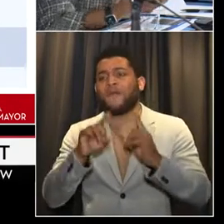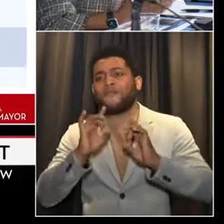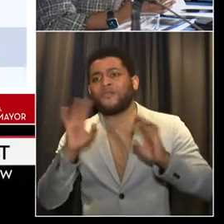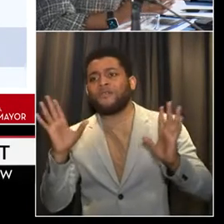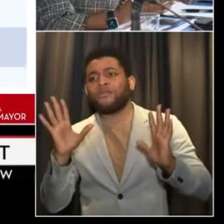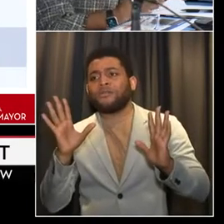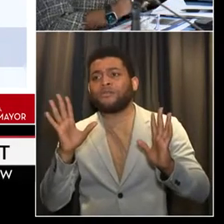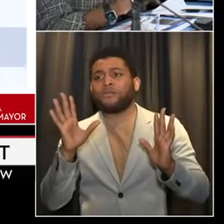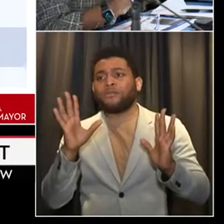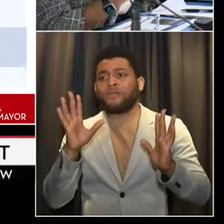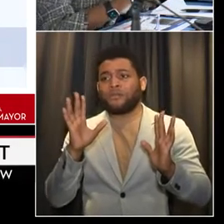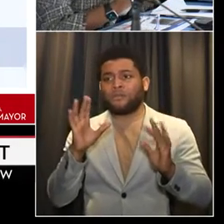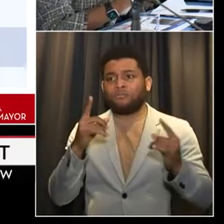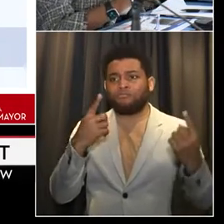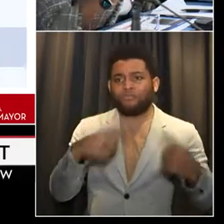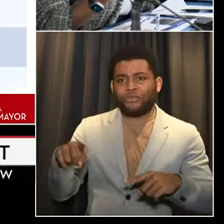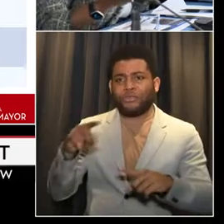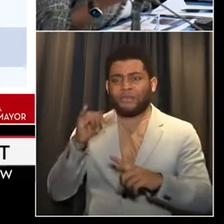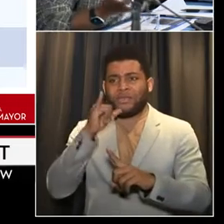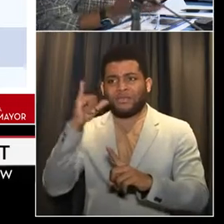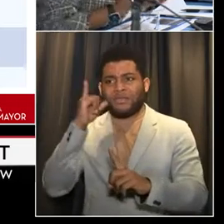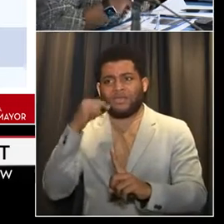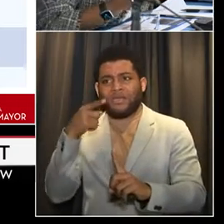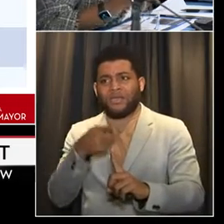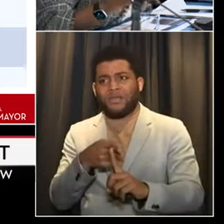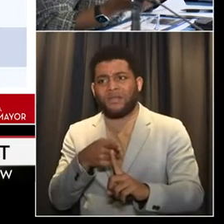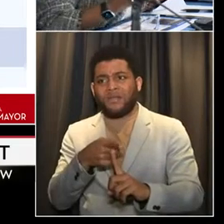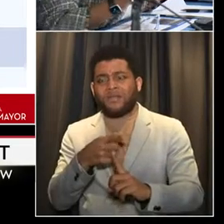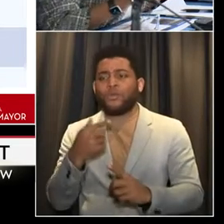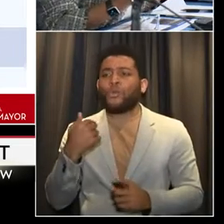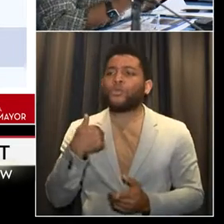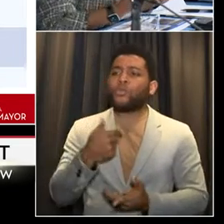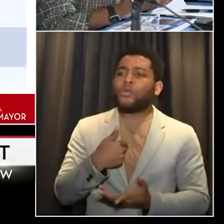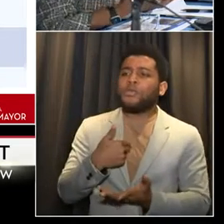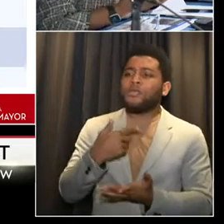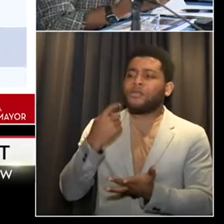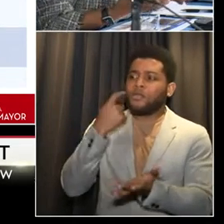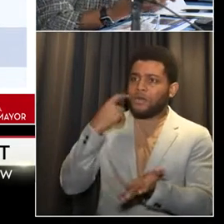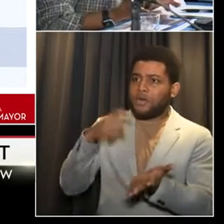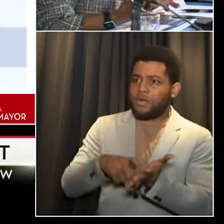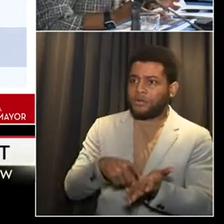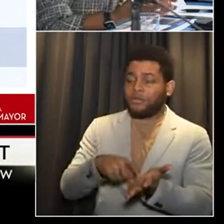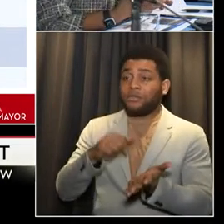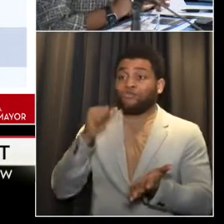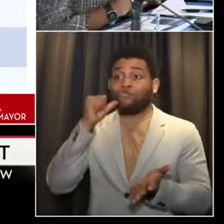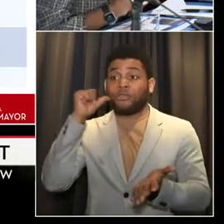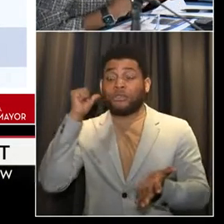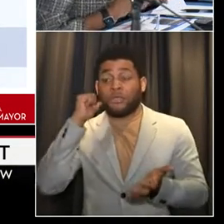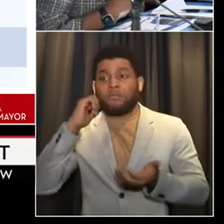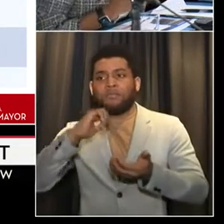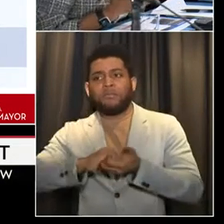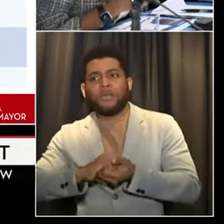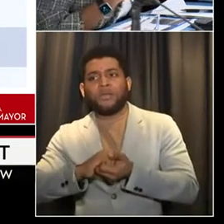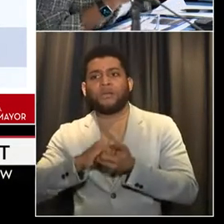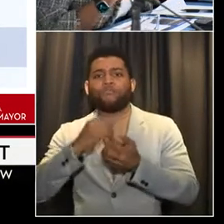we recognize that with our partnership yesterday, even in information sharing, we were able to